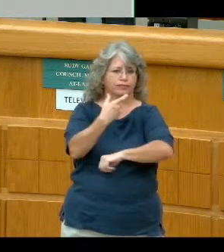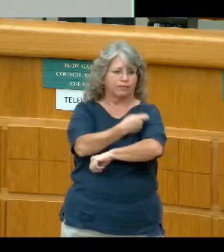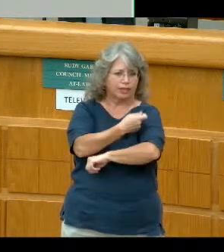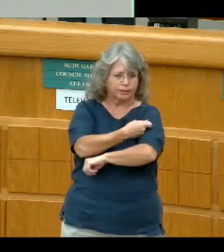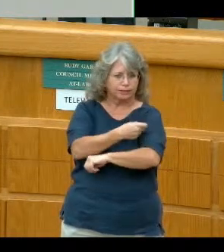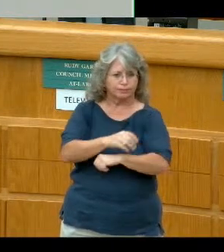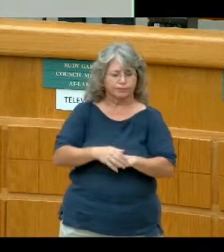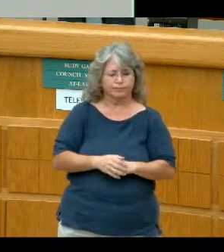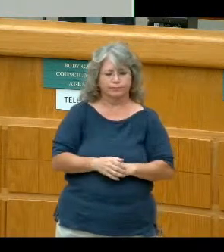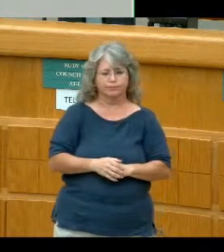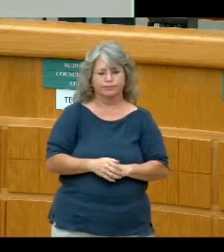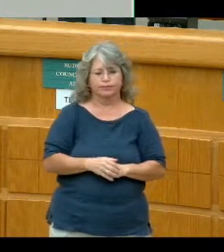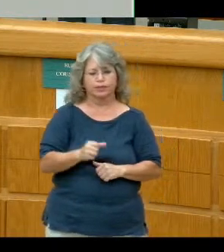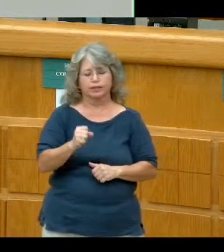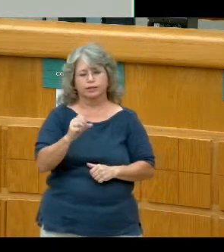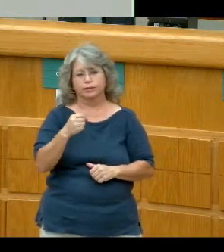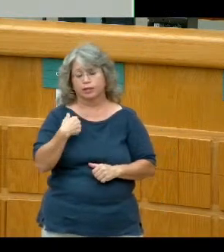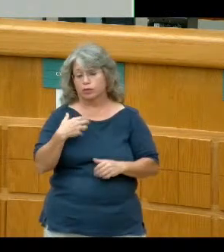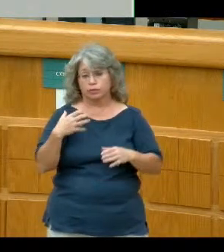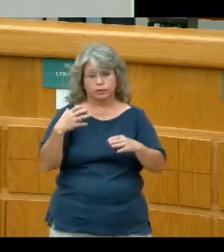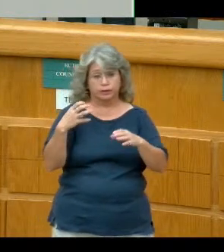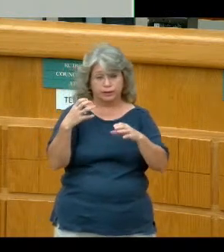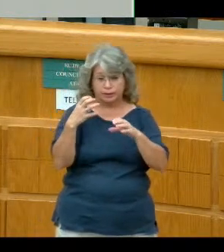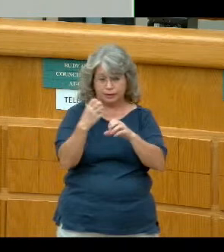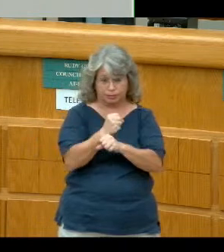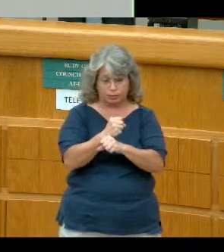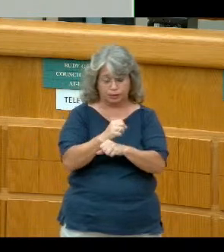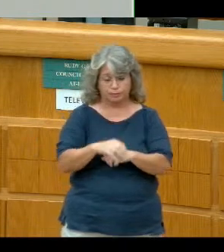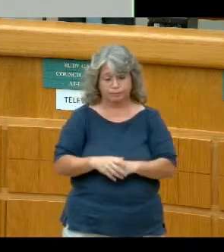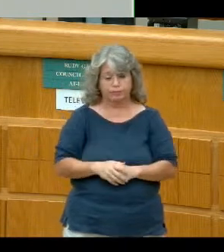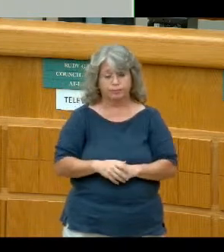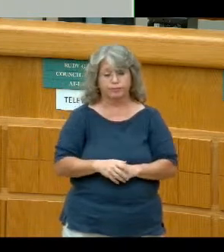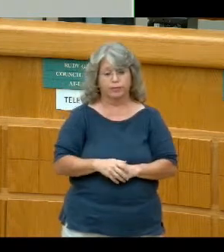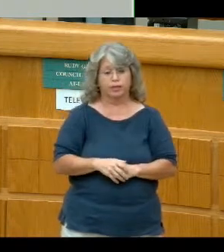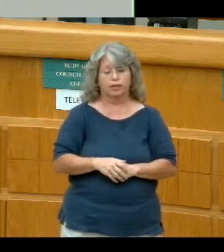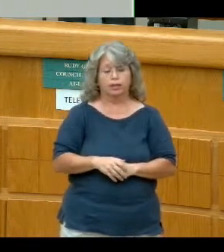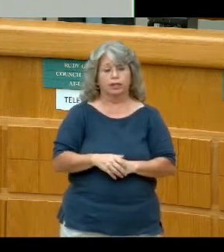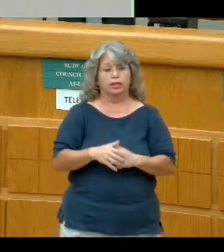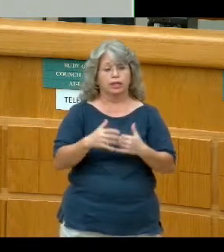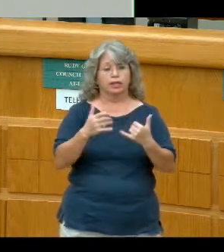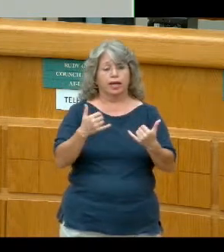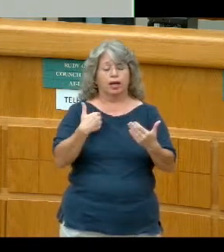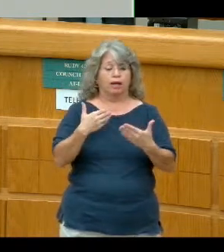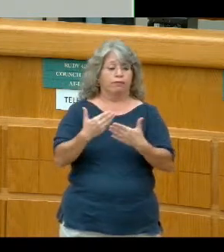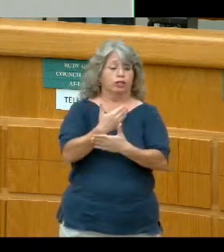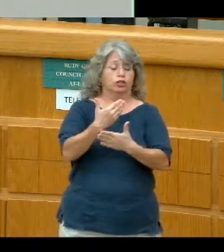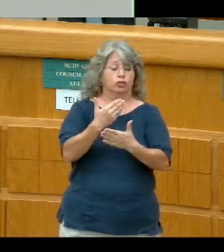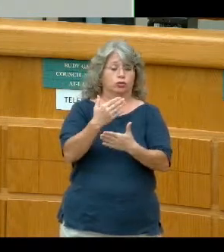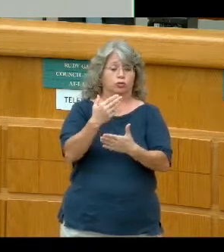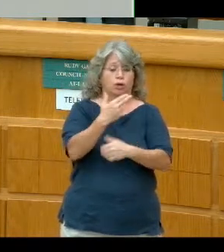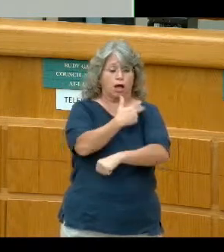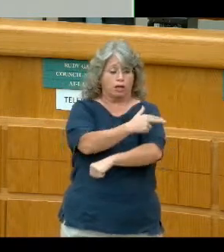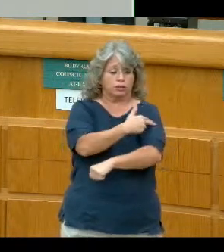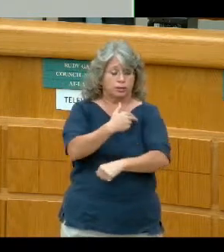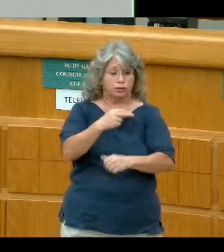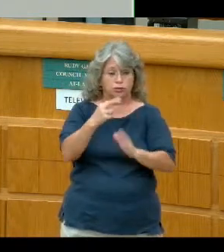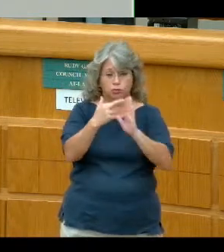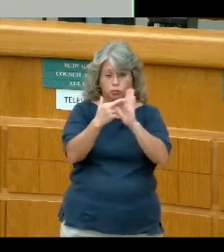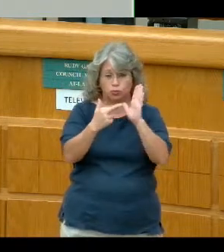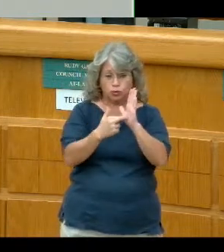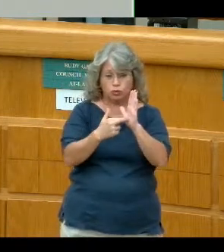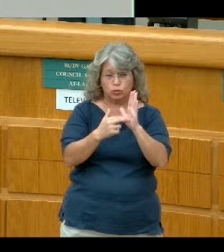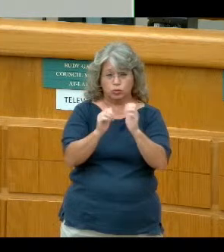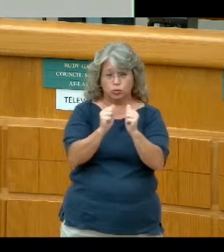fatality? So in the end, in summary, given the new Texas 15% COVID